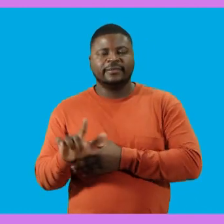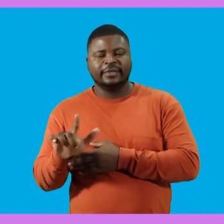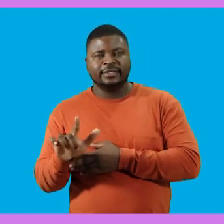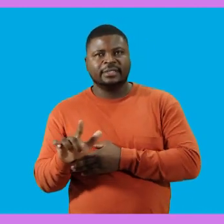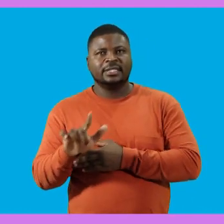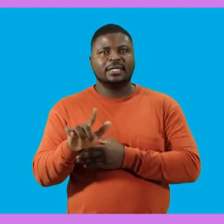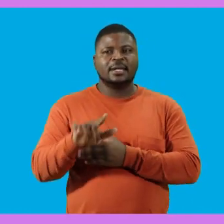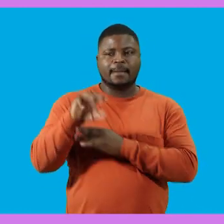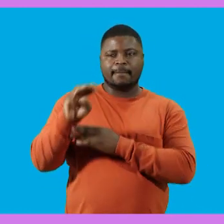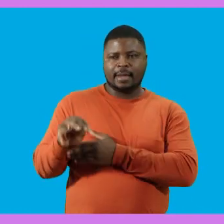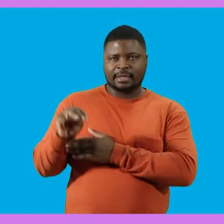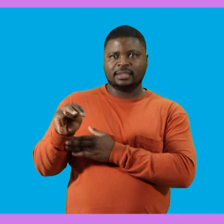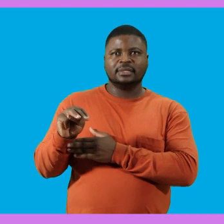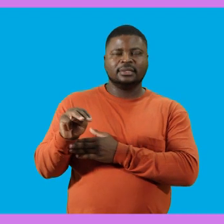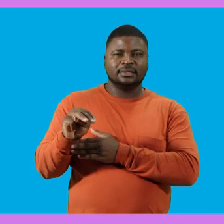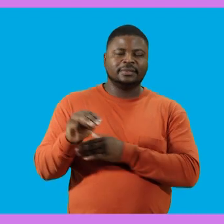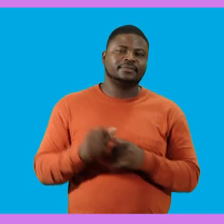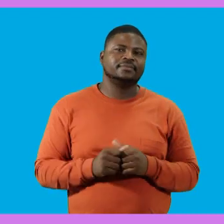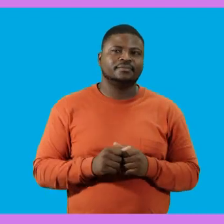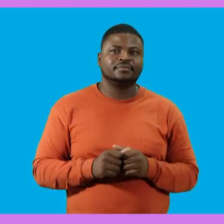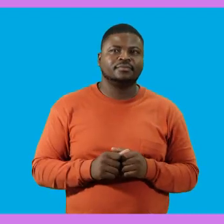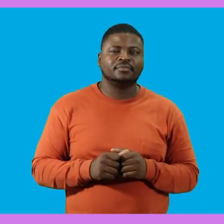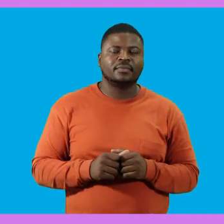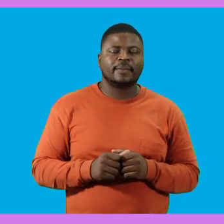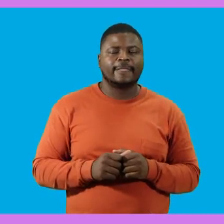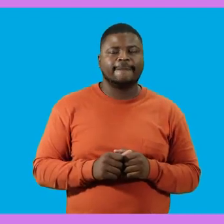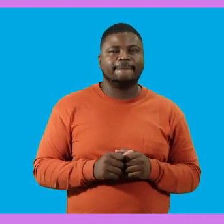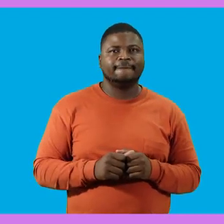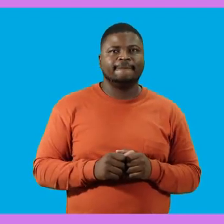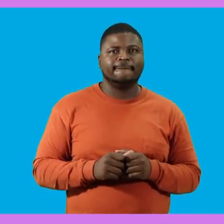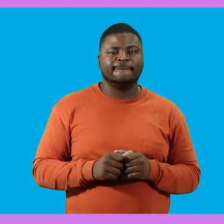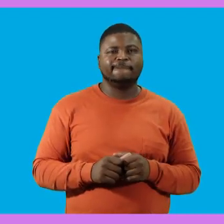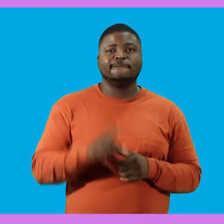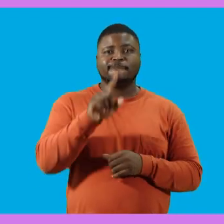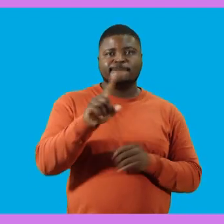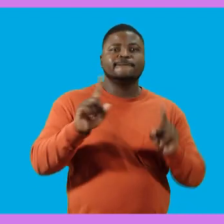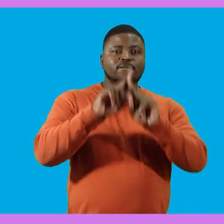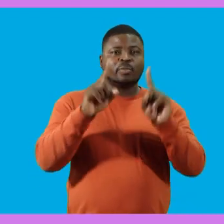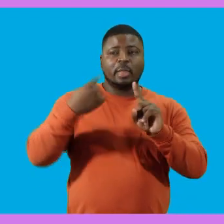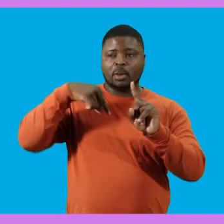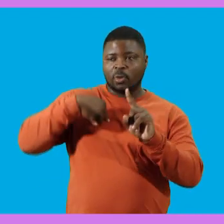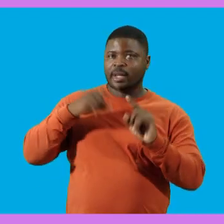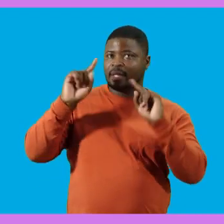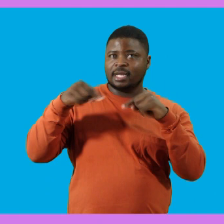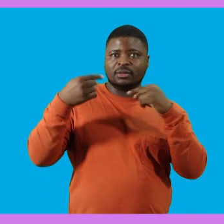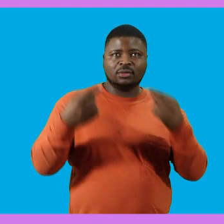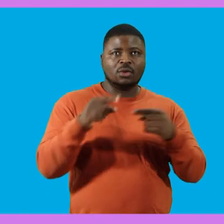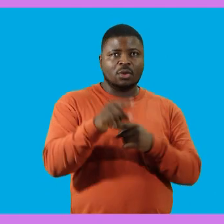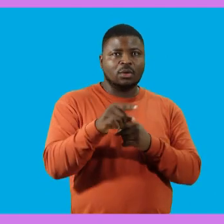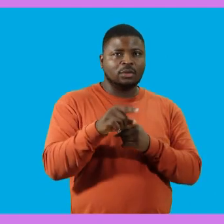22.87 meters squared. But we can only